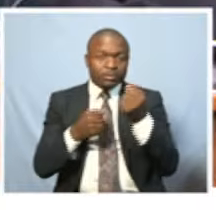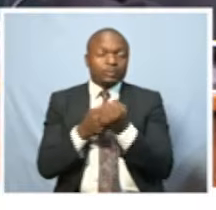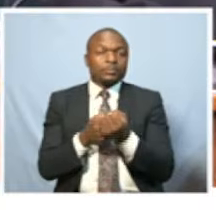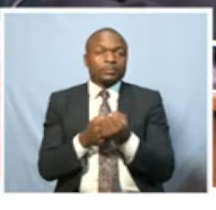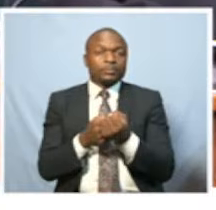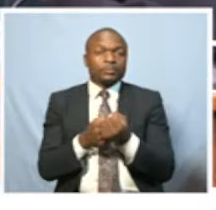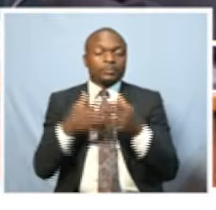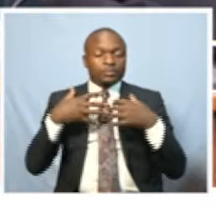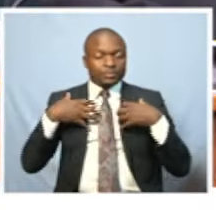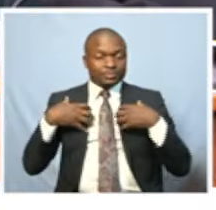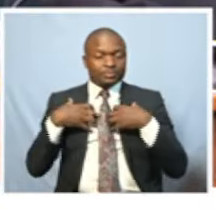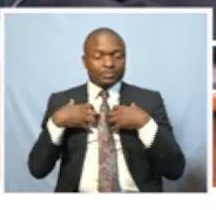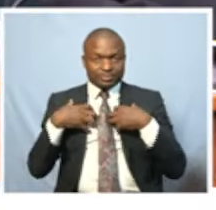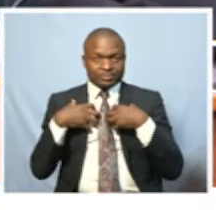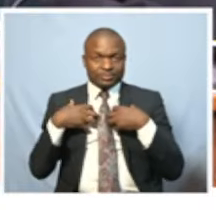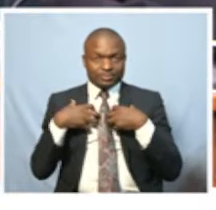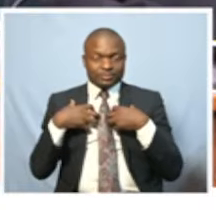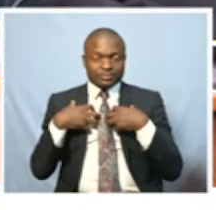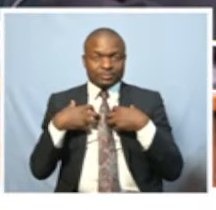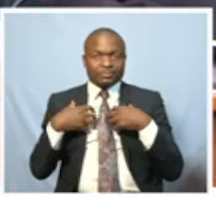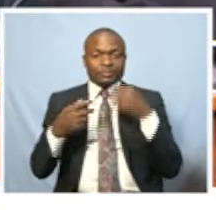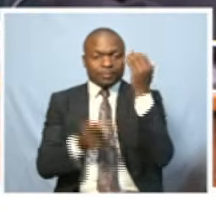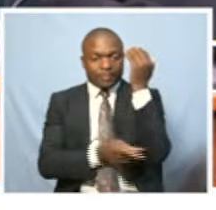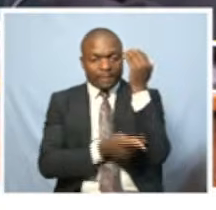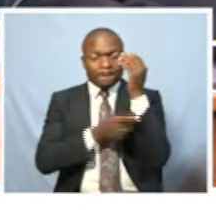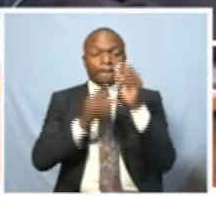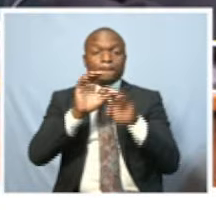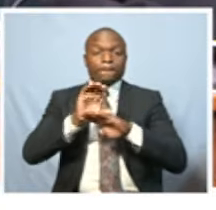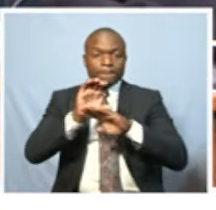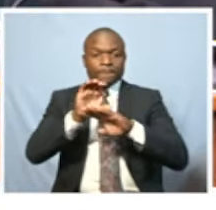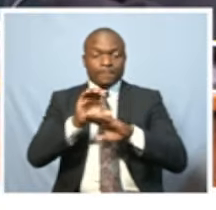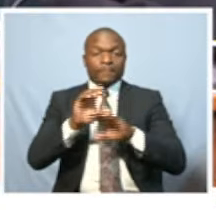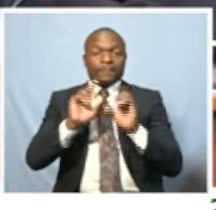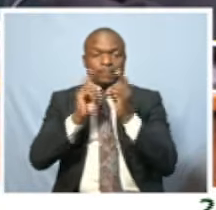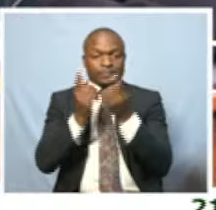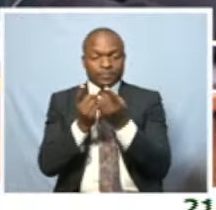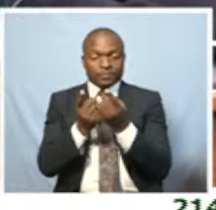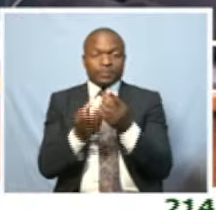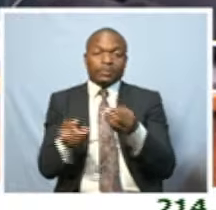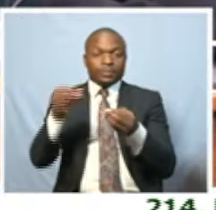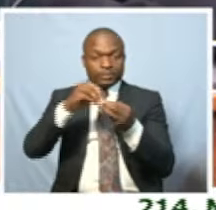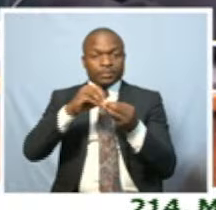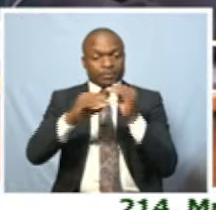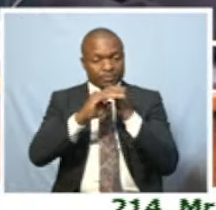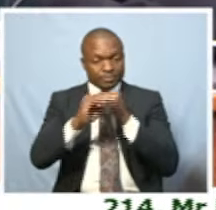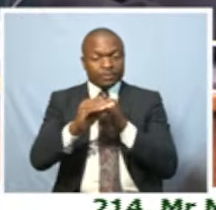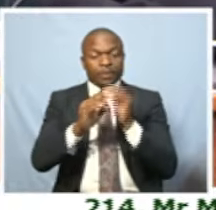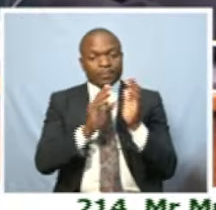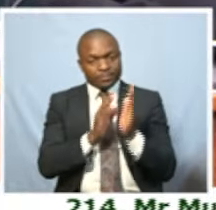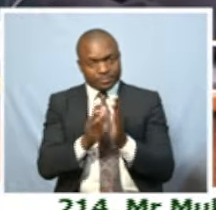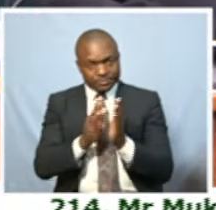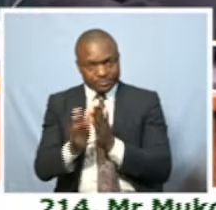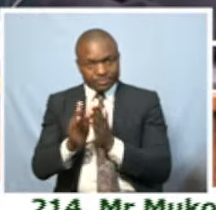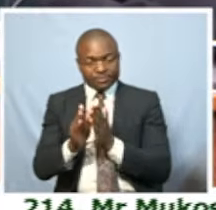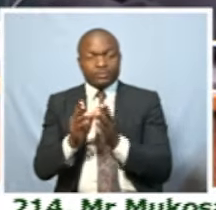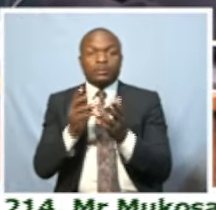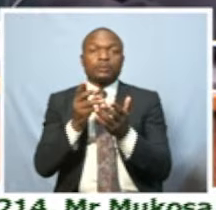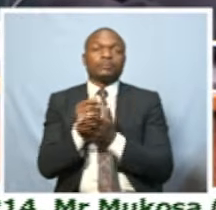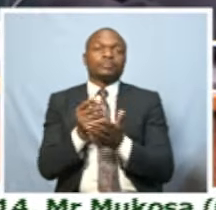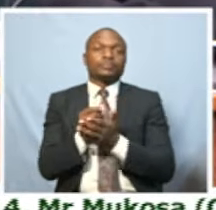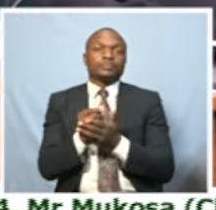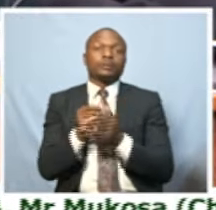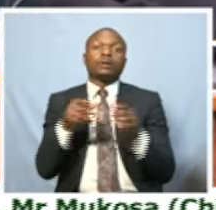supporting livestock development in Chiluvi district, with additional phases planned as